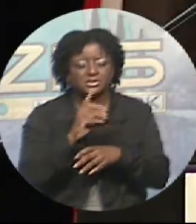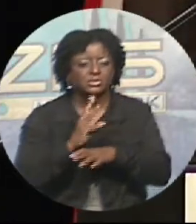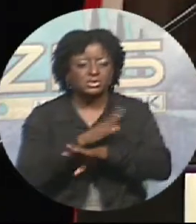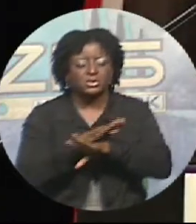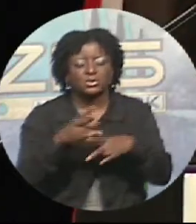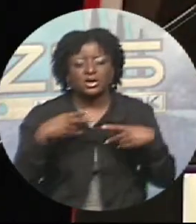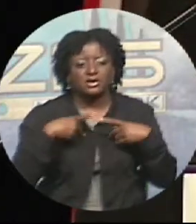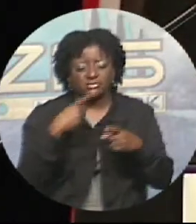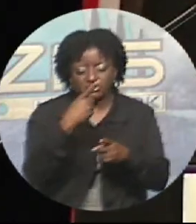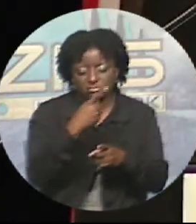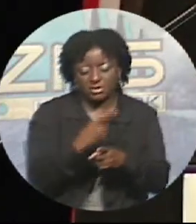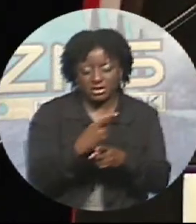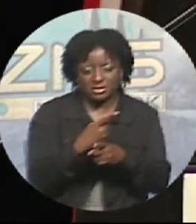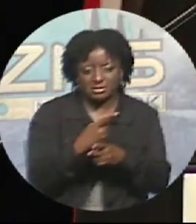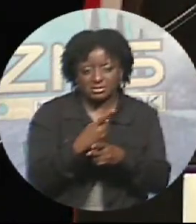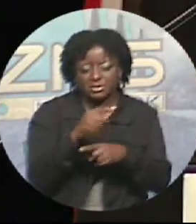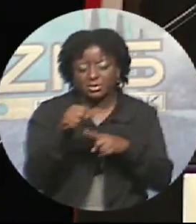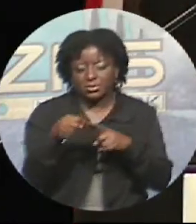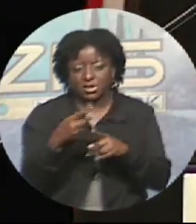the country